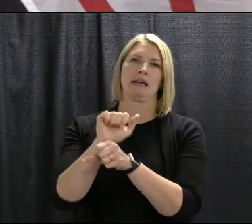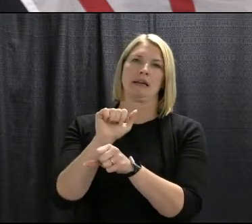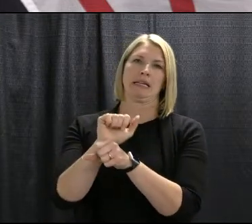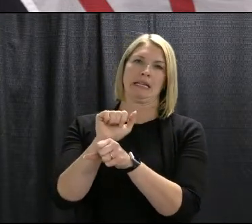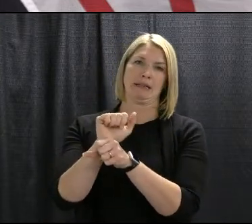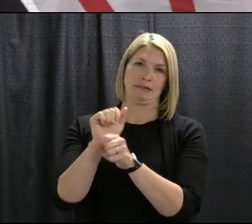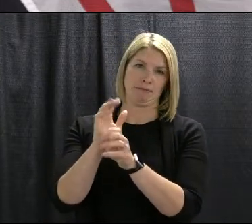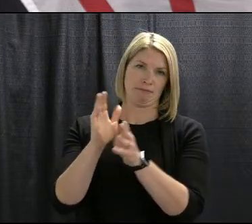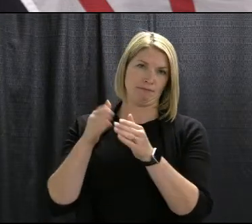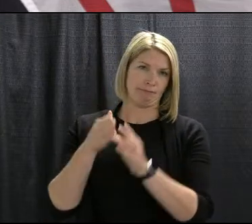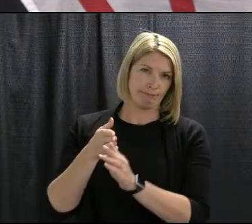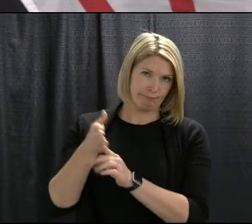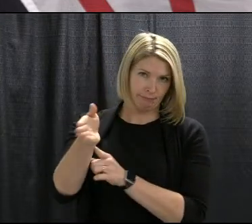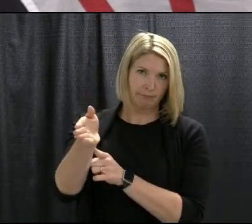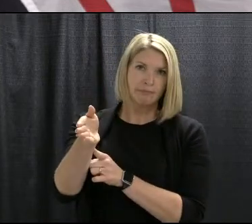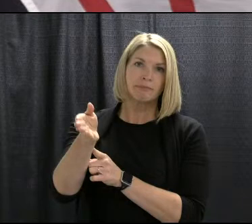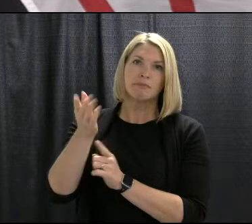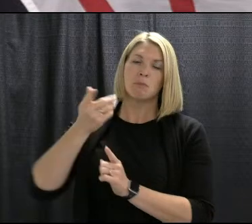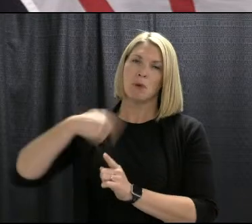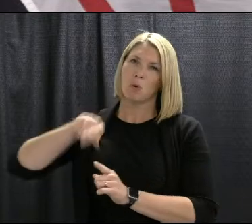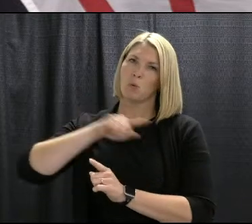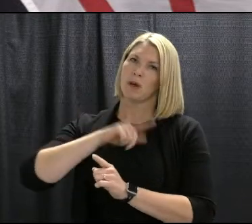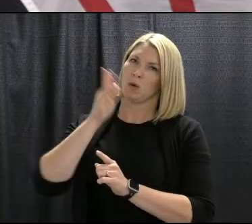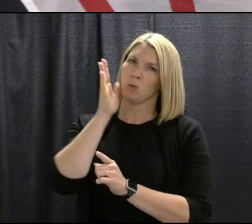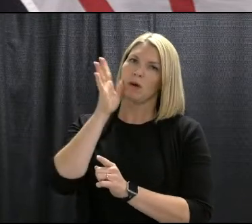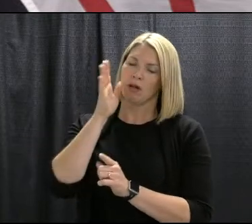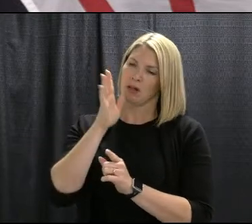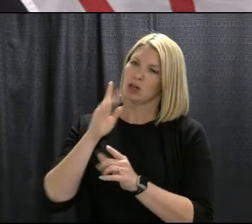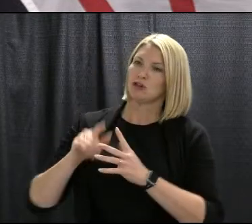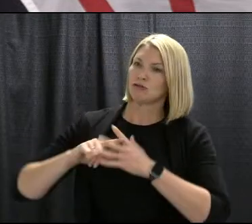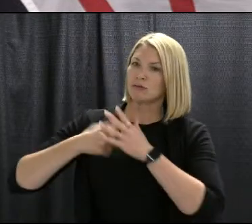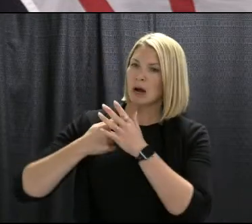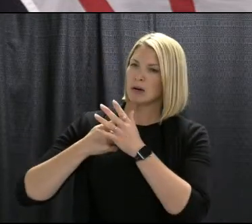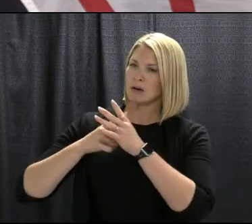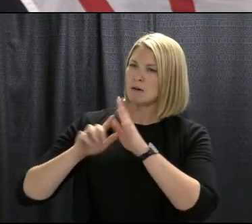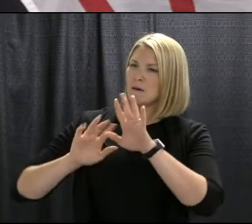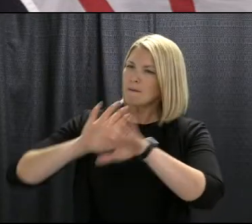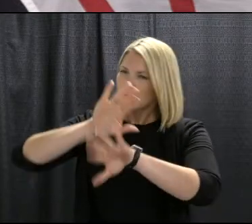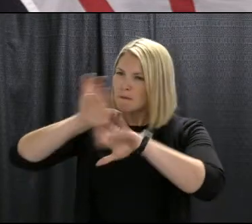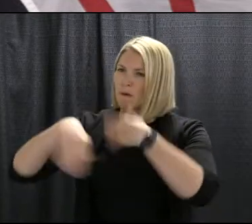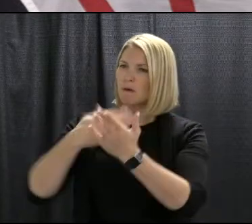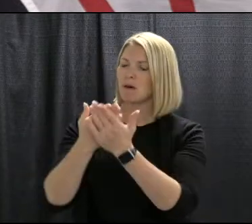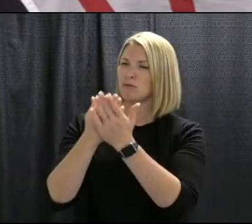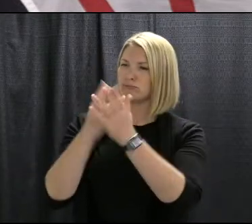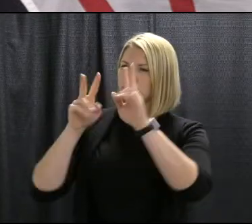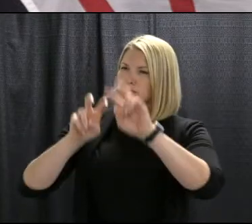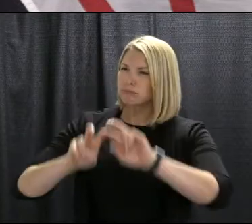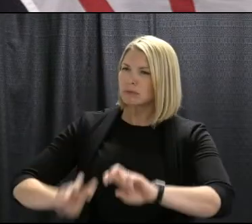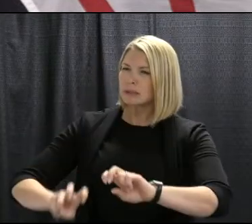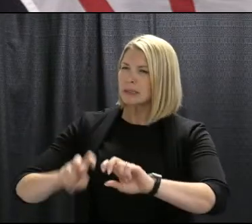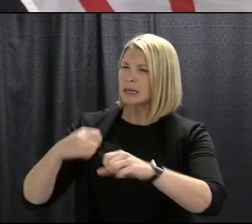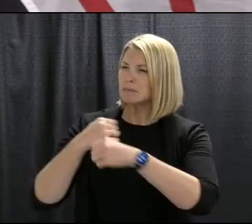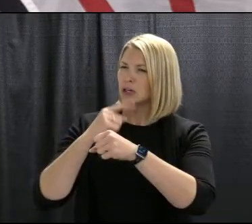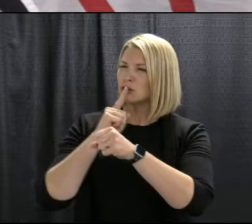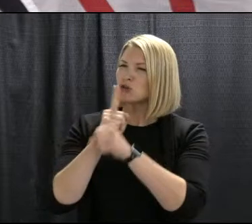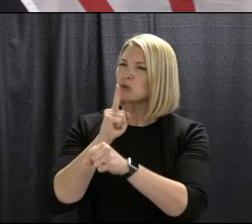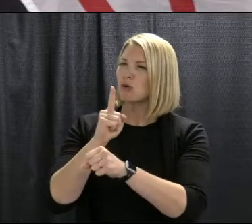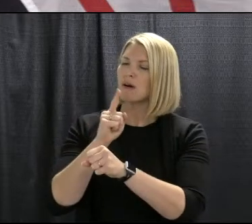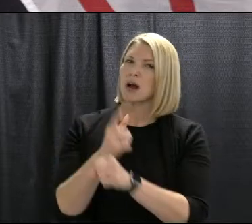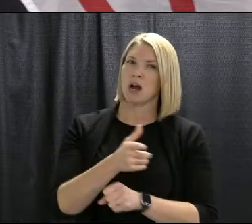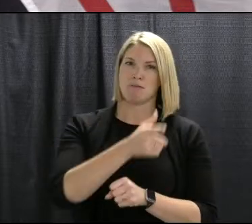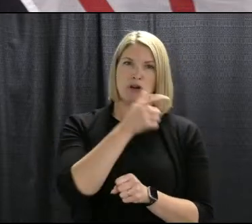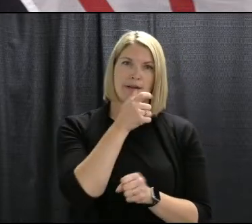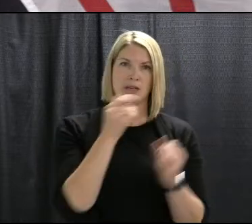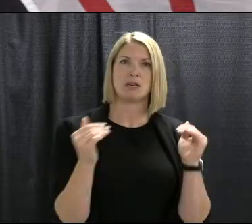to use this legislation through a robust consultation process to determine a path towards pay equity within the private